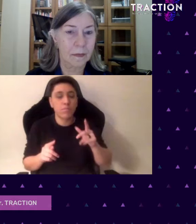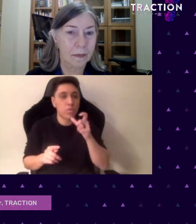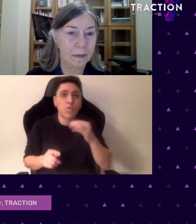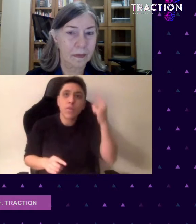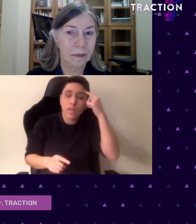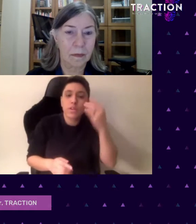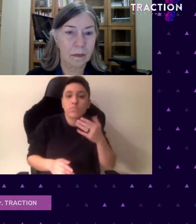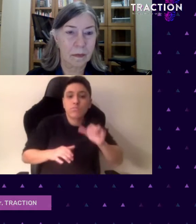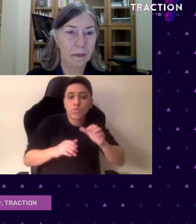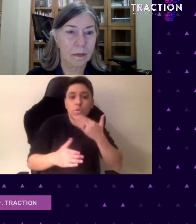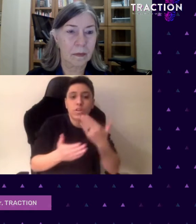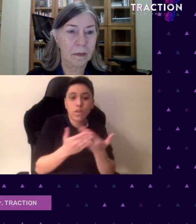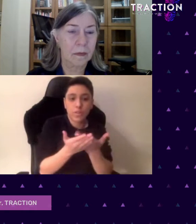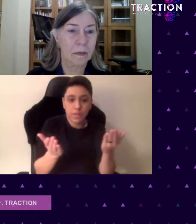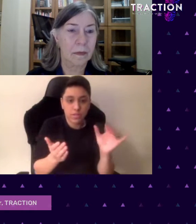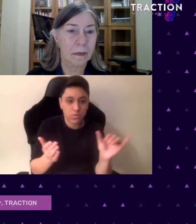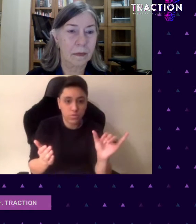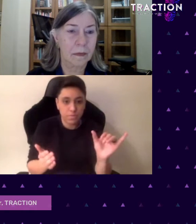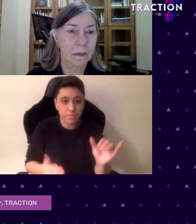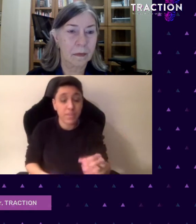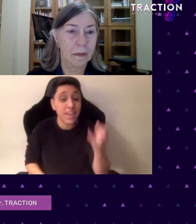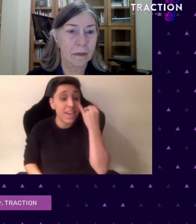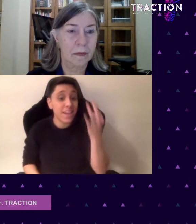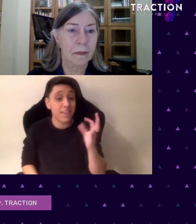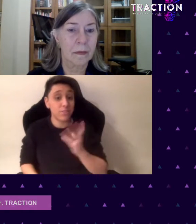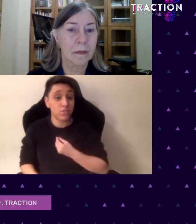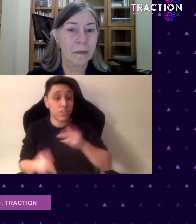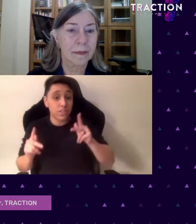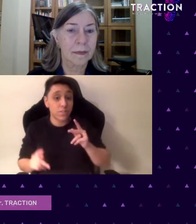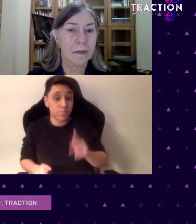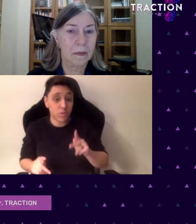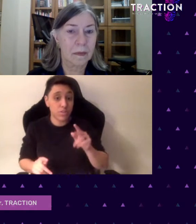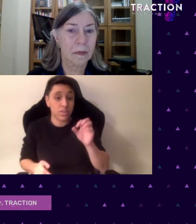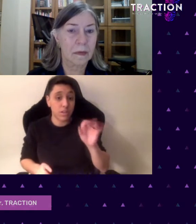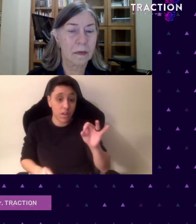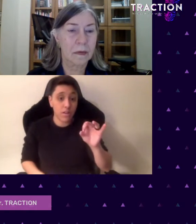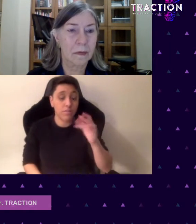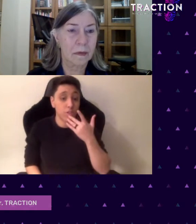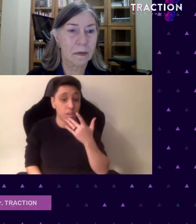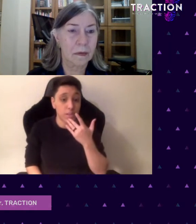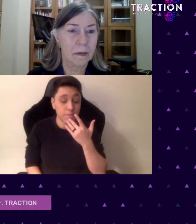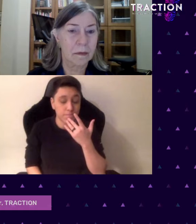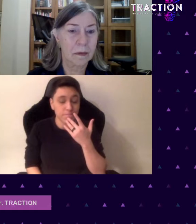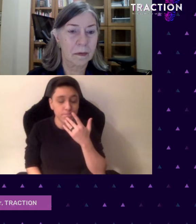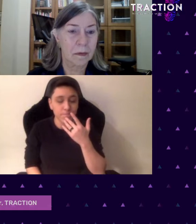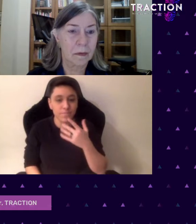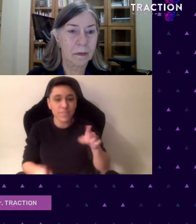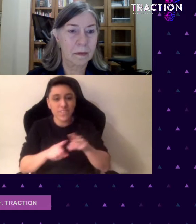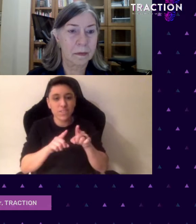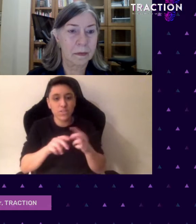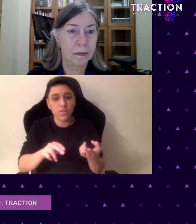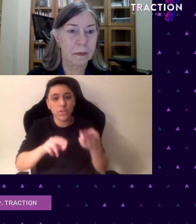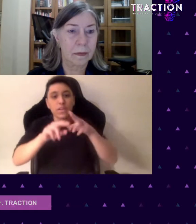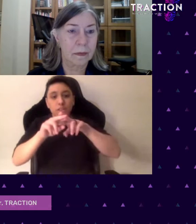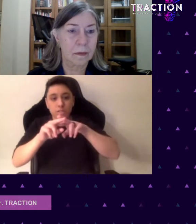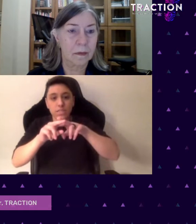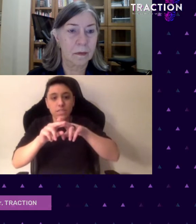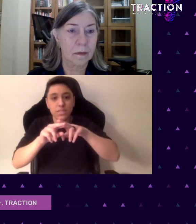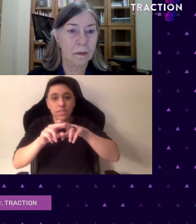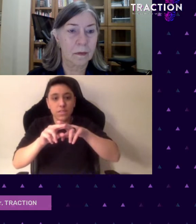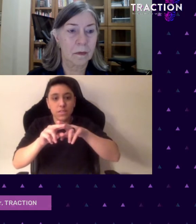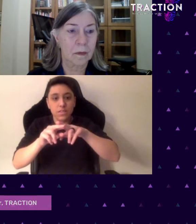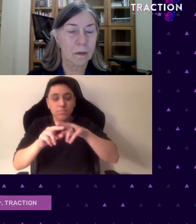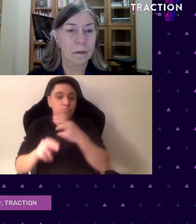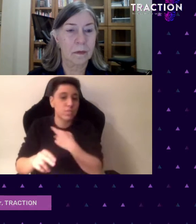And if you're a trans person of color with a disability or other intersecting issues, these disparities are exponentially worse.